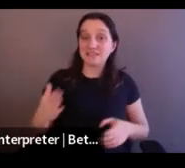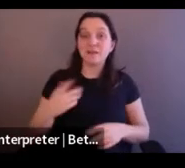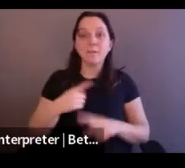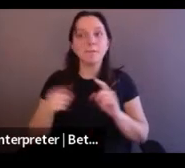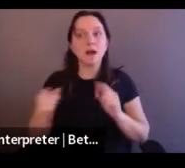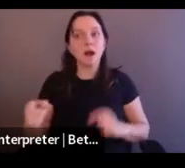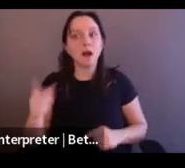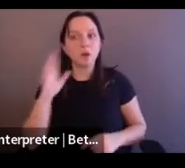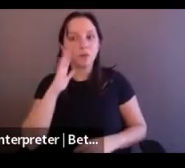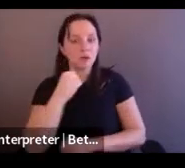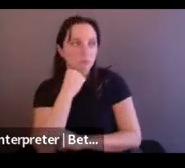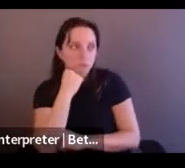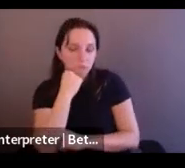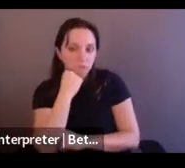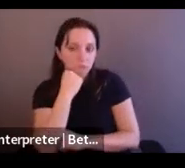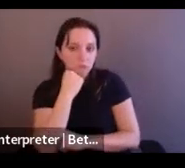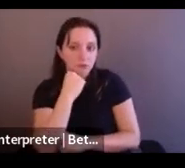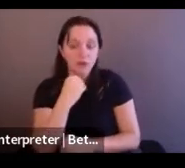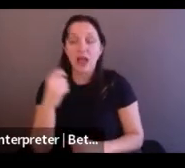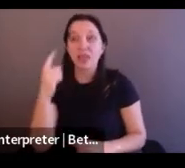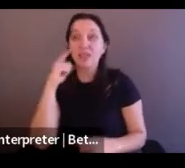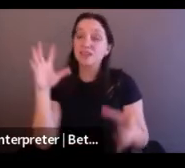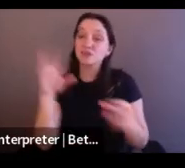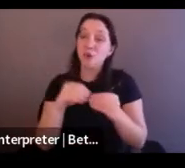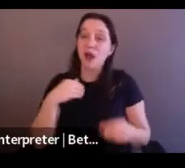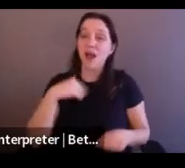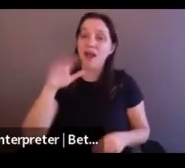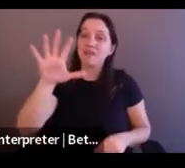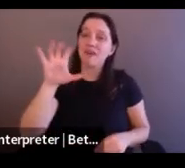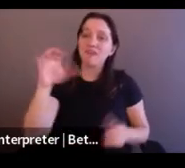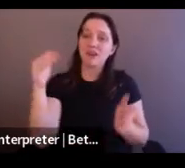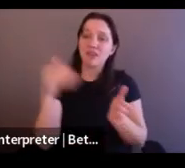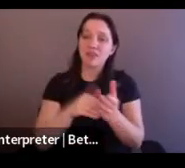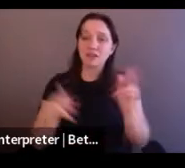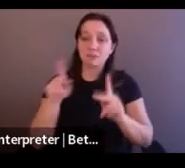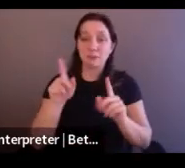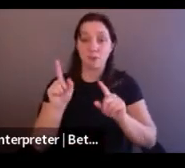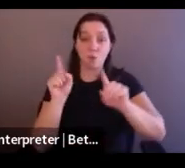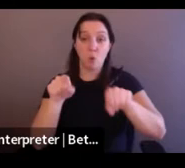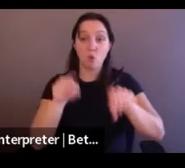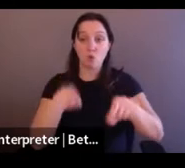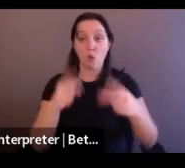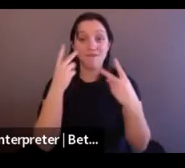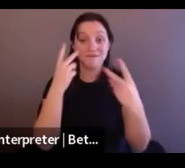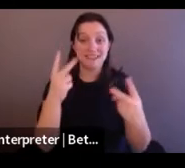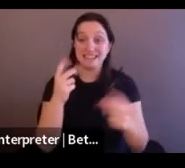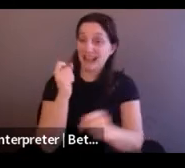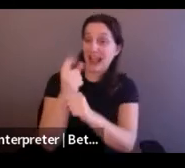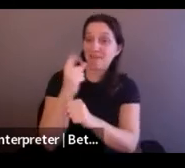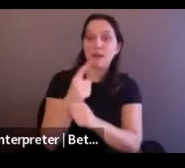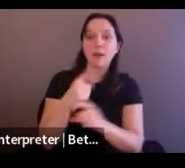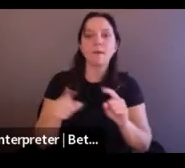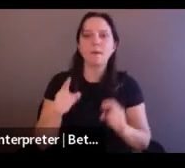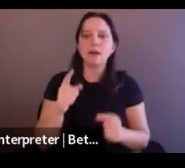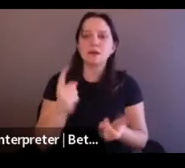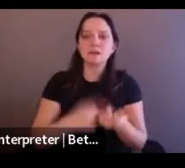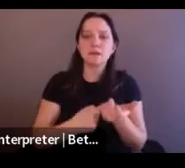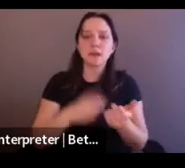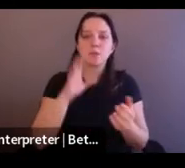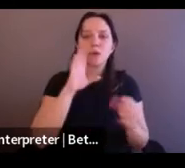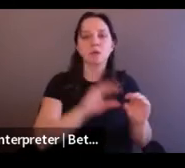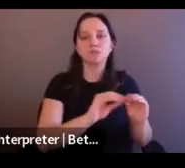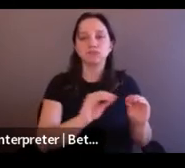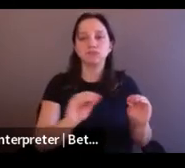about 500,000 people a year, but that doesn't mean that we have a lot of activity. So we haven't moved into asking for